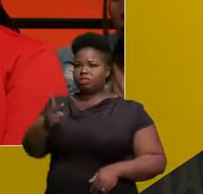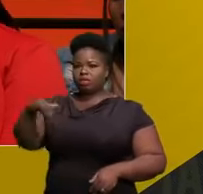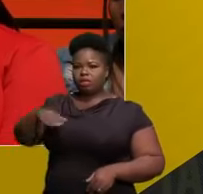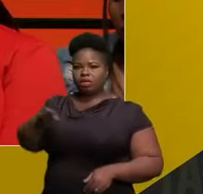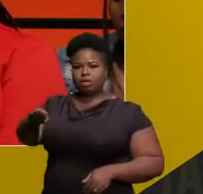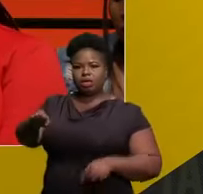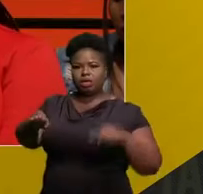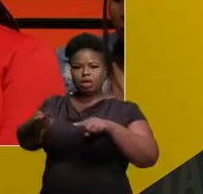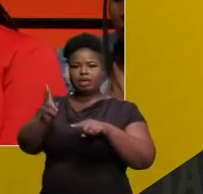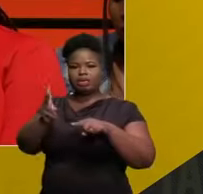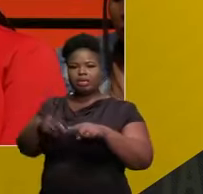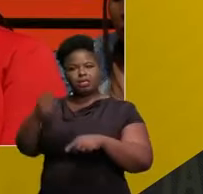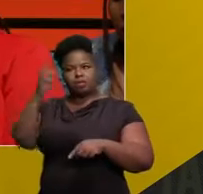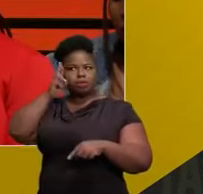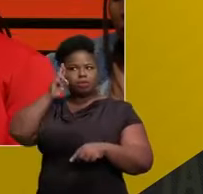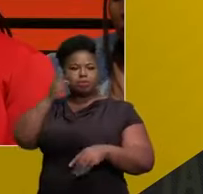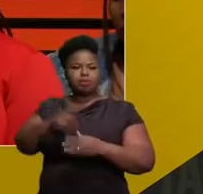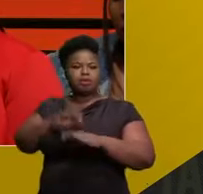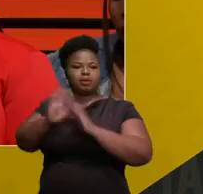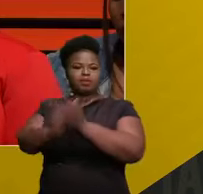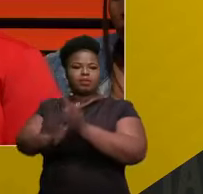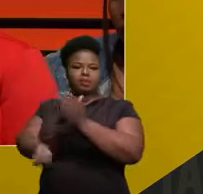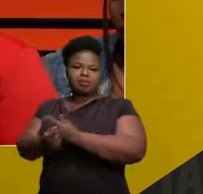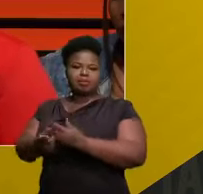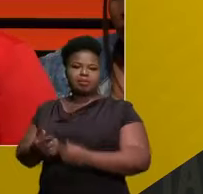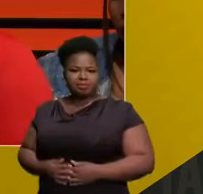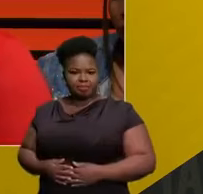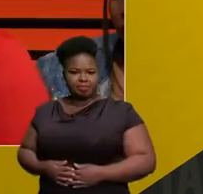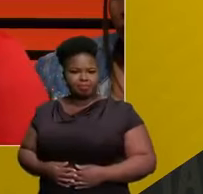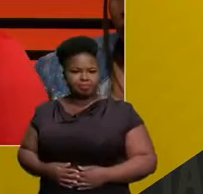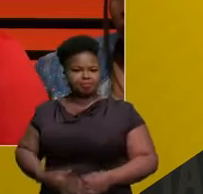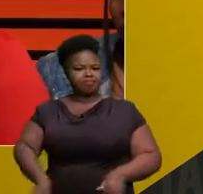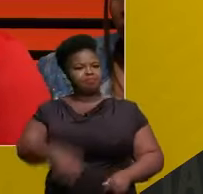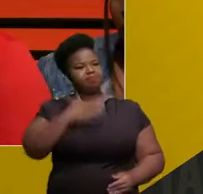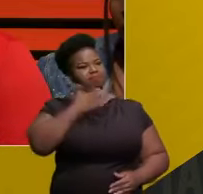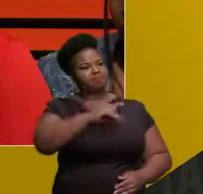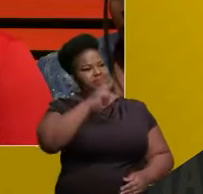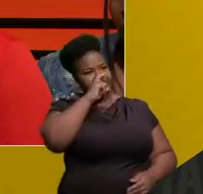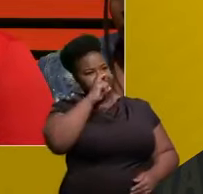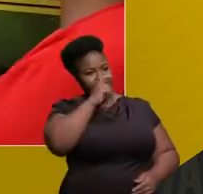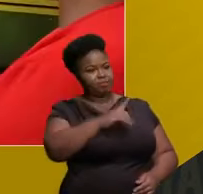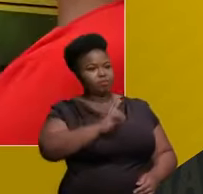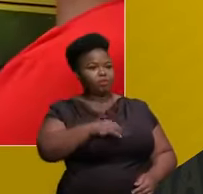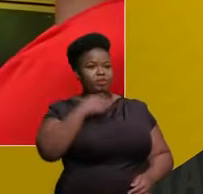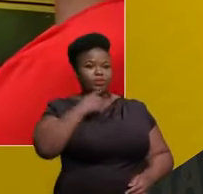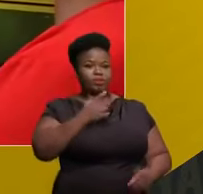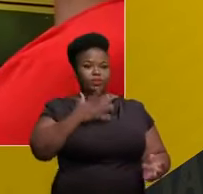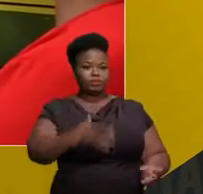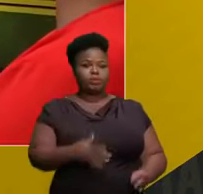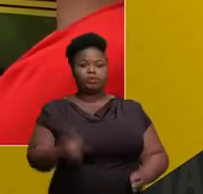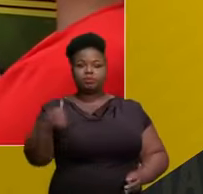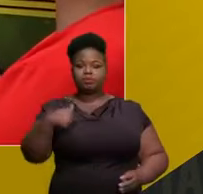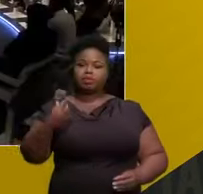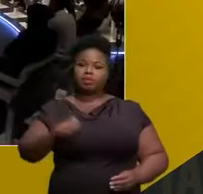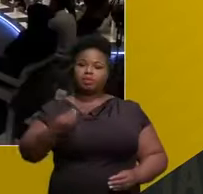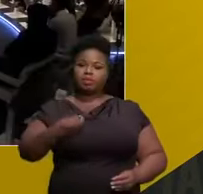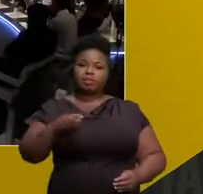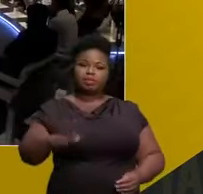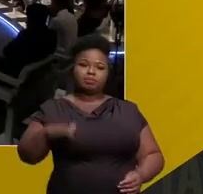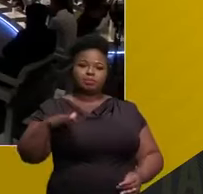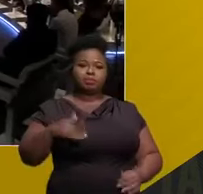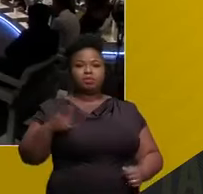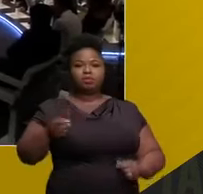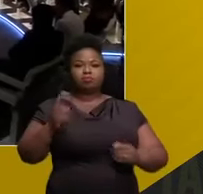it triggers that kind of response from you as well. Ngiyabonga siswami, as Jobu usho kanjalo, ukhumbula as umuntu omusha ngithi